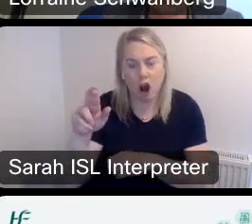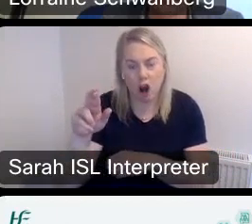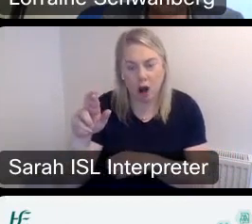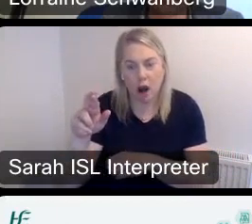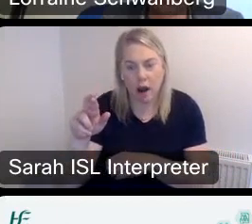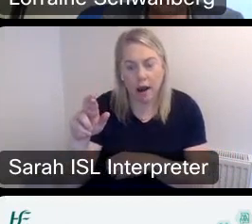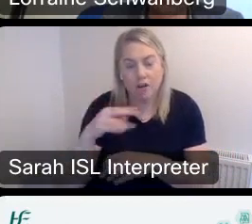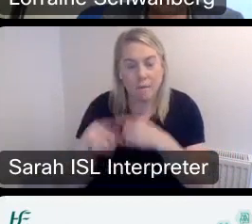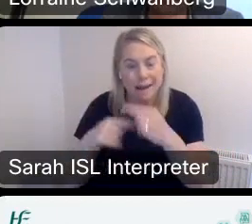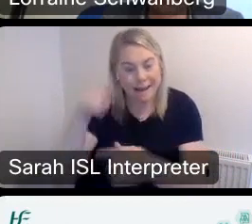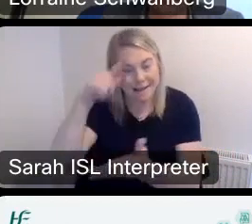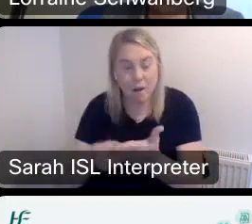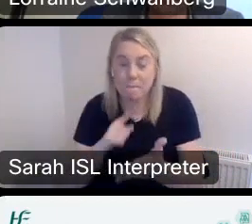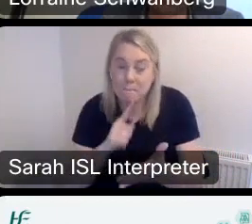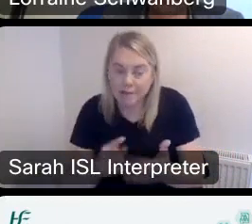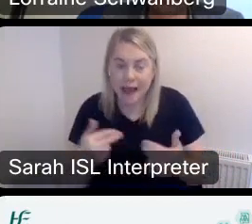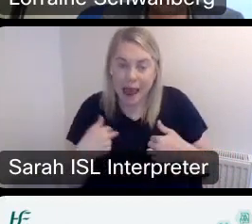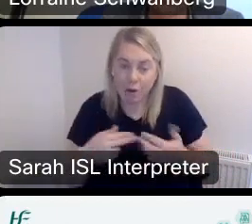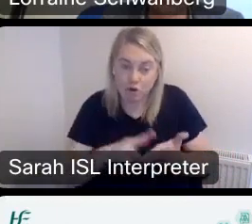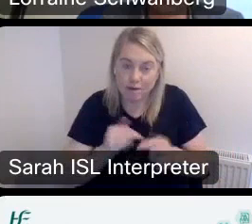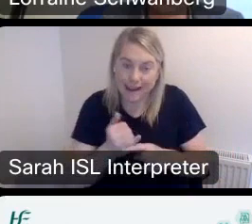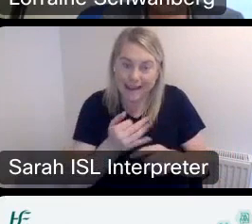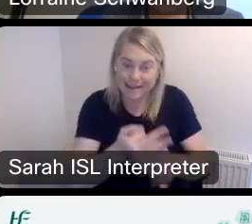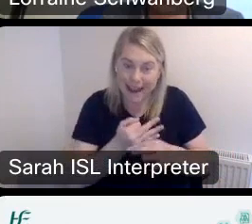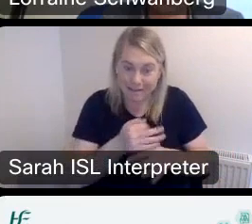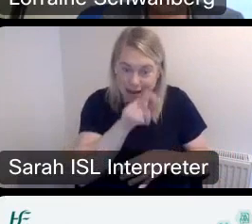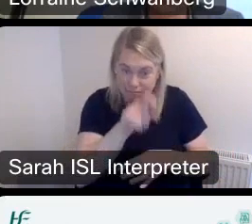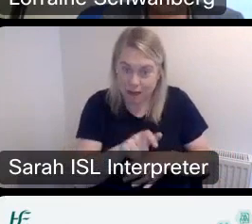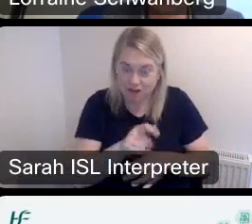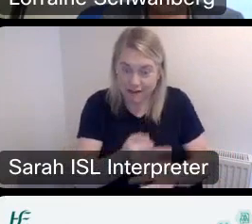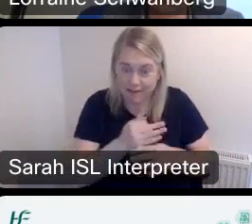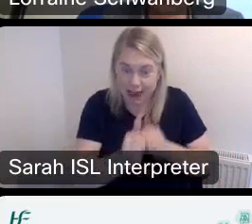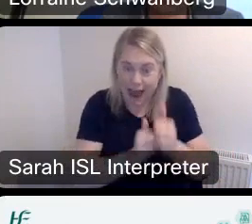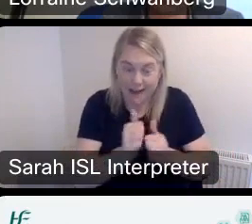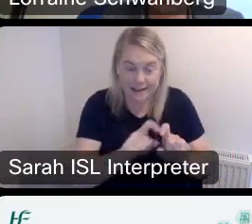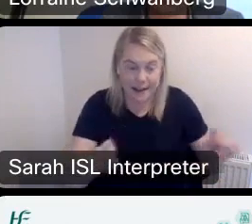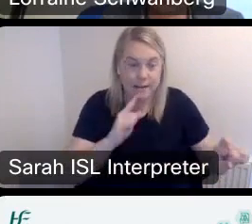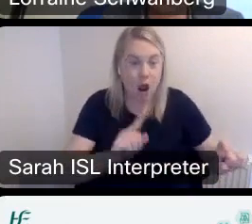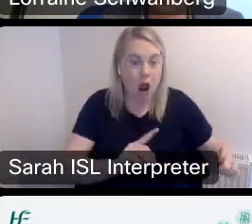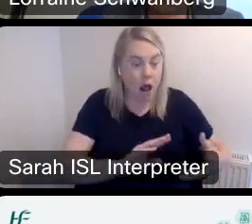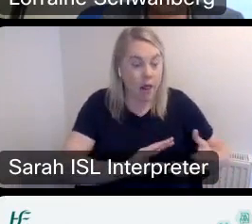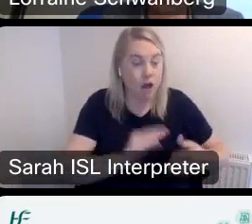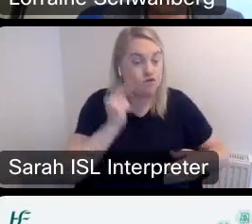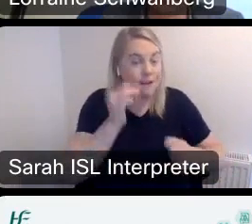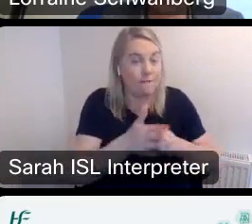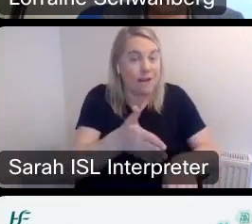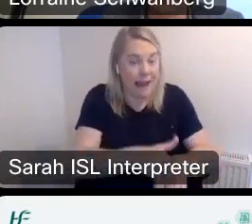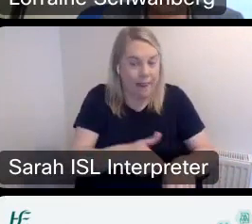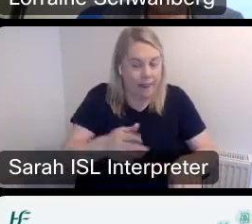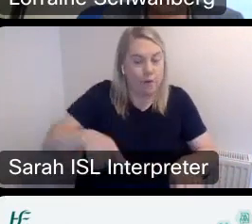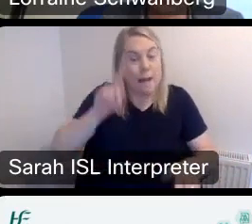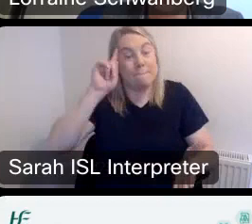language used in the Patient Safety Act for this notifiable incident is that the cause of death is believed to be by